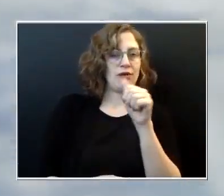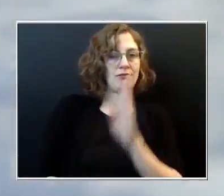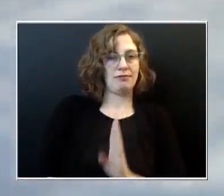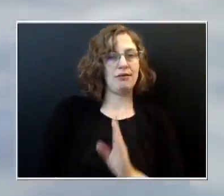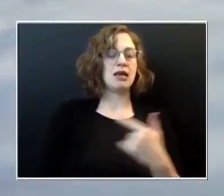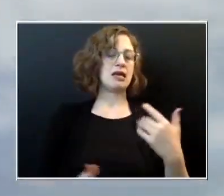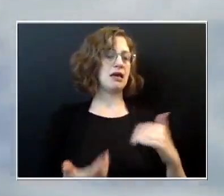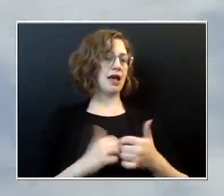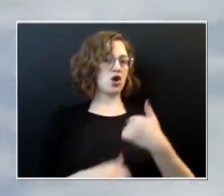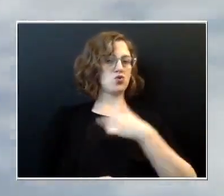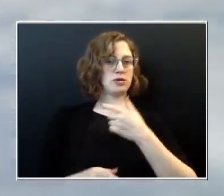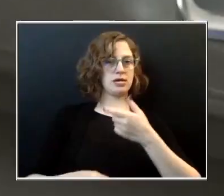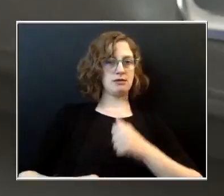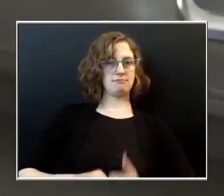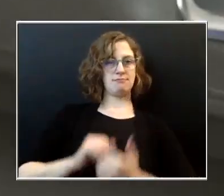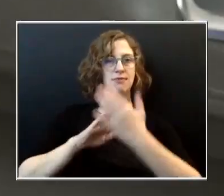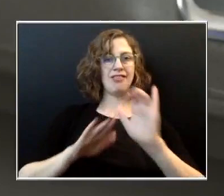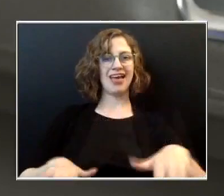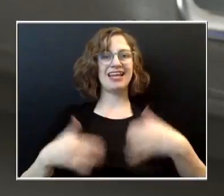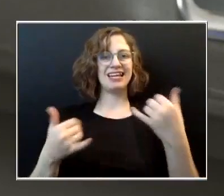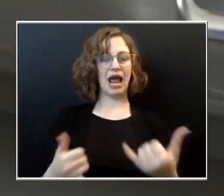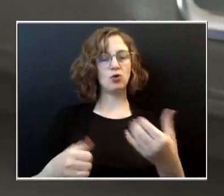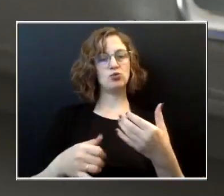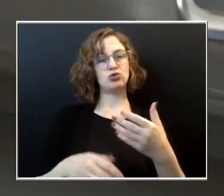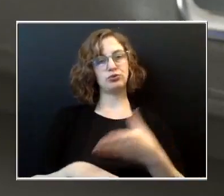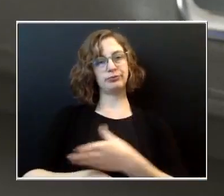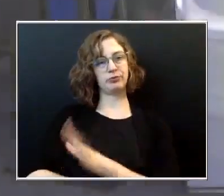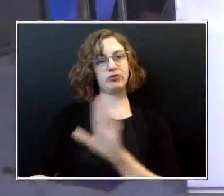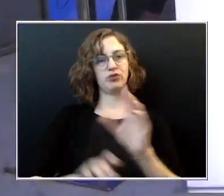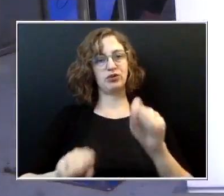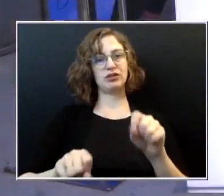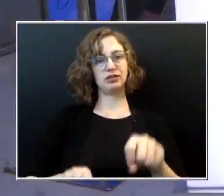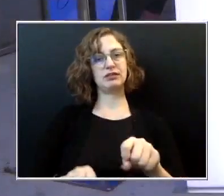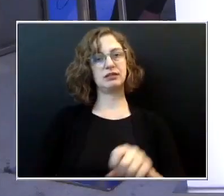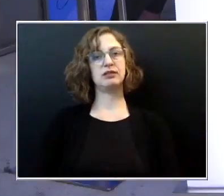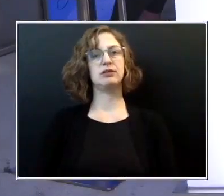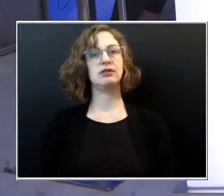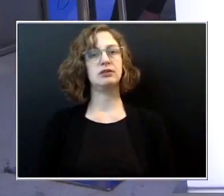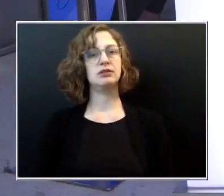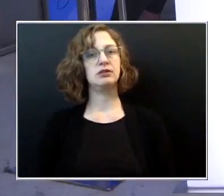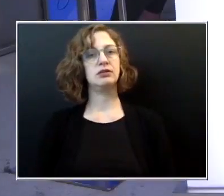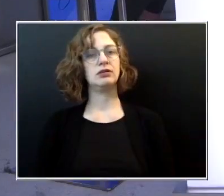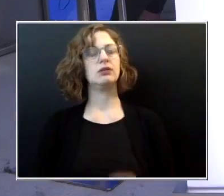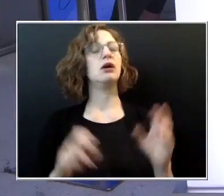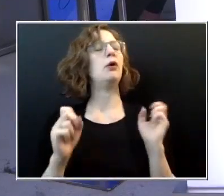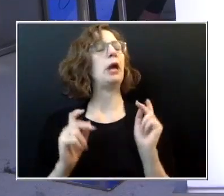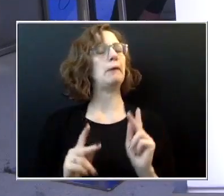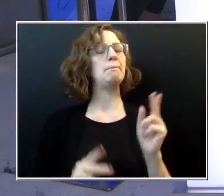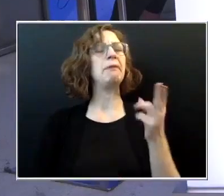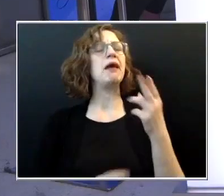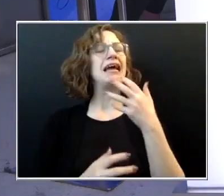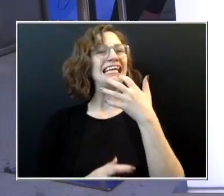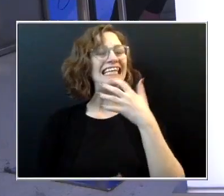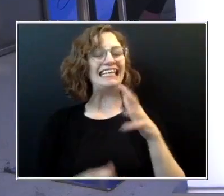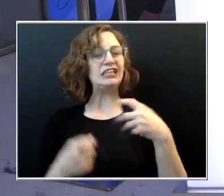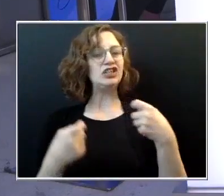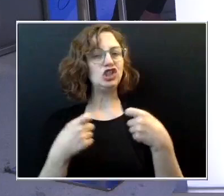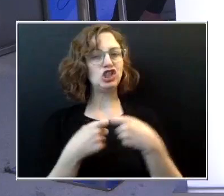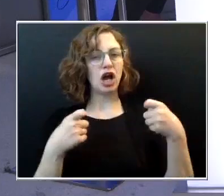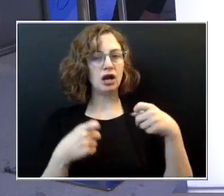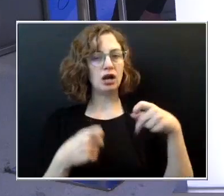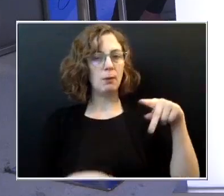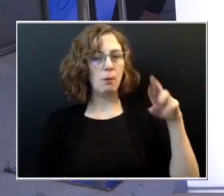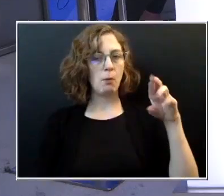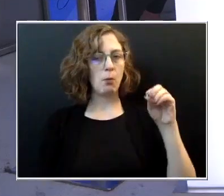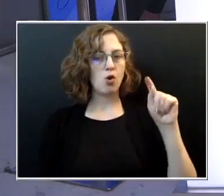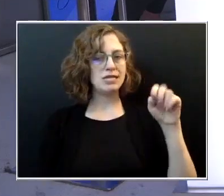so talk to us a little bit, Dr. Geyer. What is a heat shock protein? All right, let's get into the nitty-gritty of this. I love